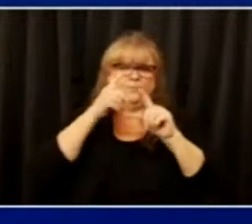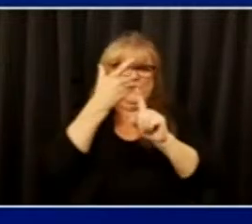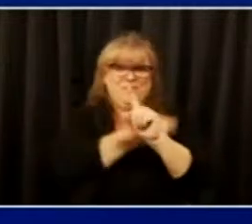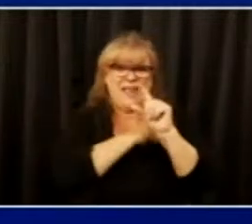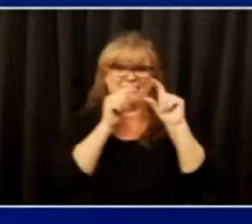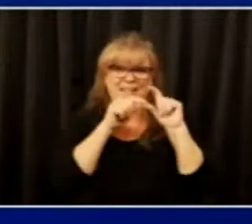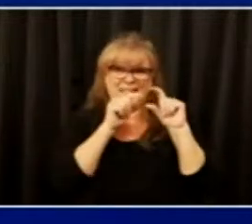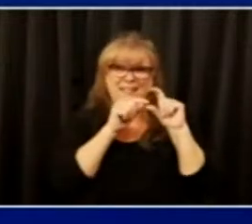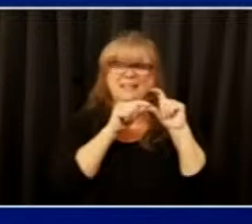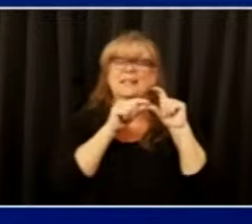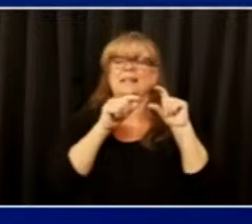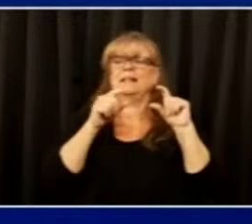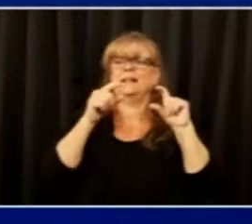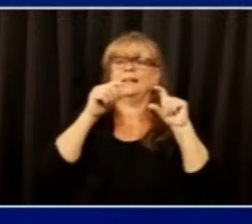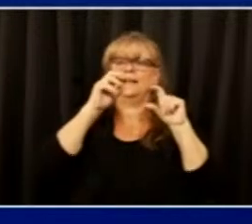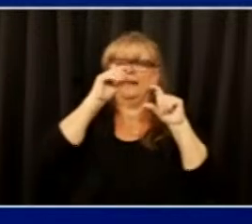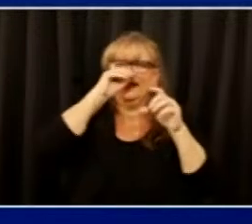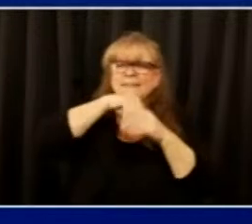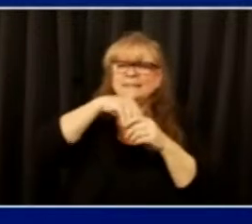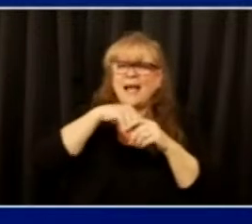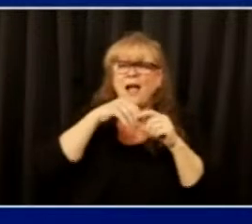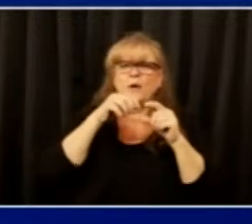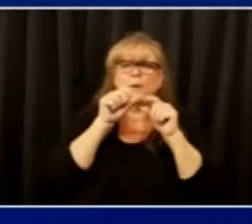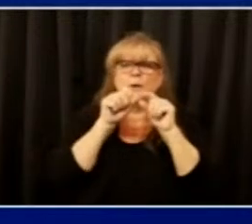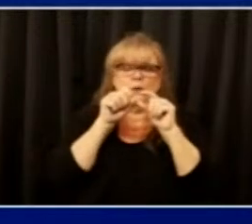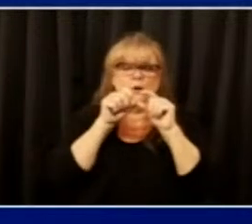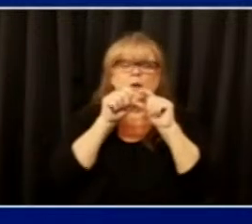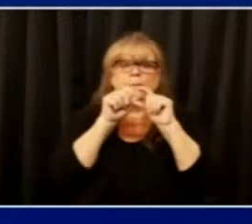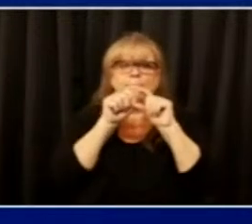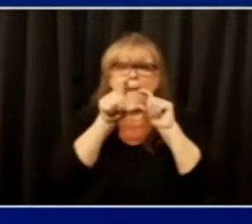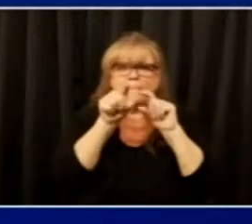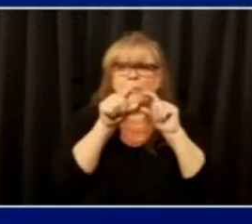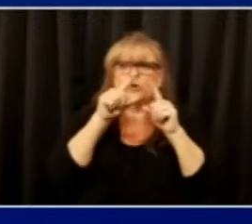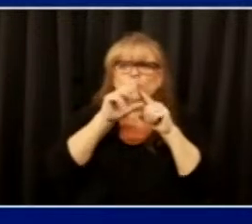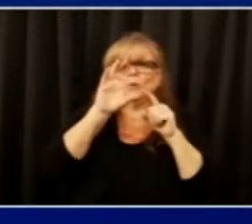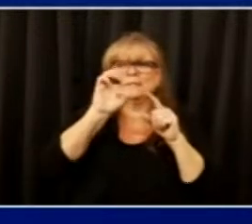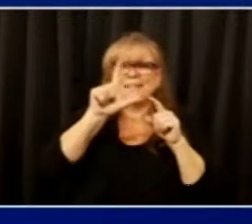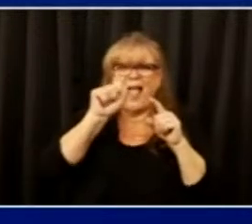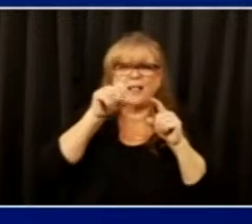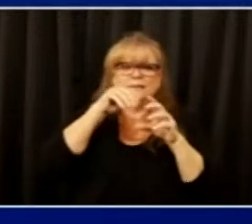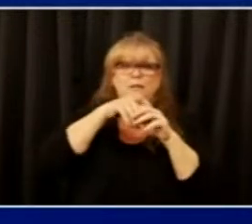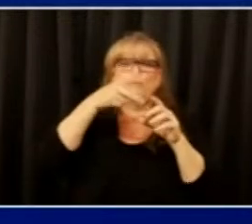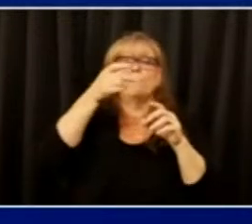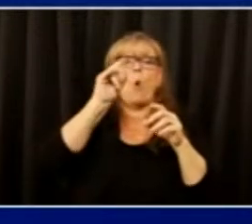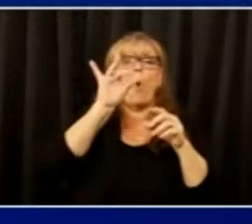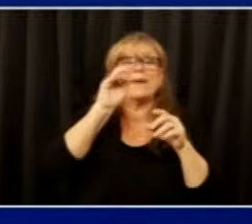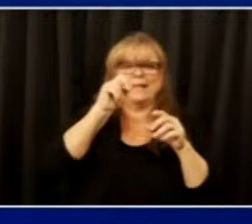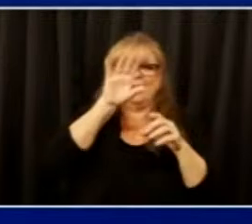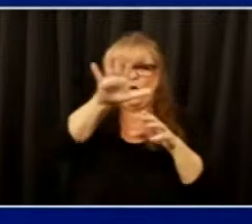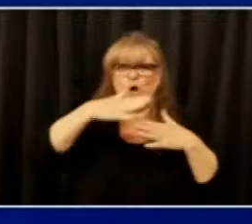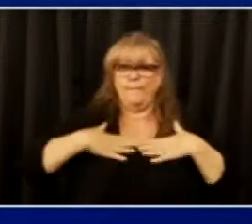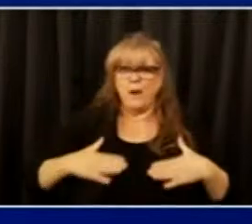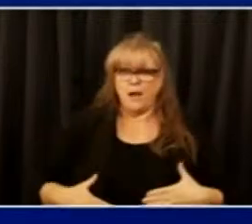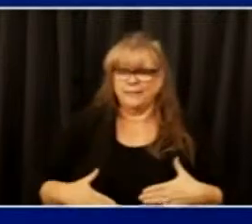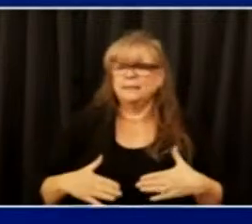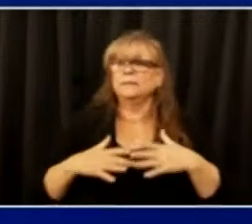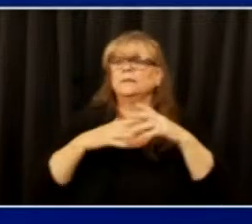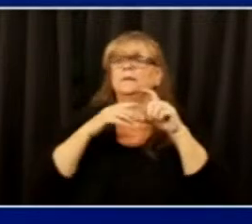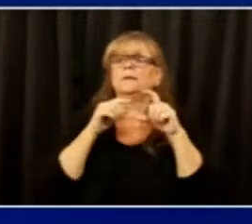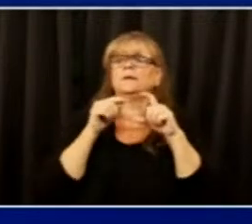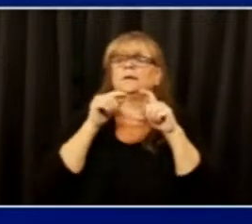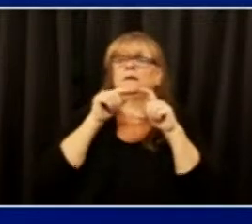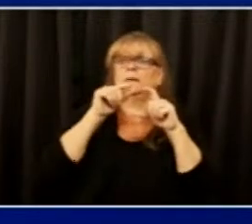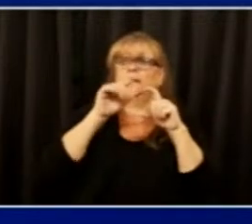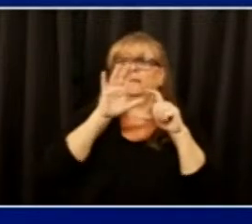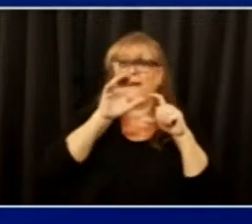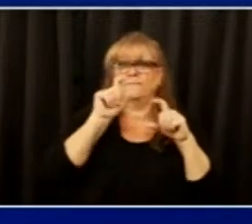shot, this recipe is presented. It causes some fevers and headaches and fatigue. The second time we present it with you for